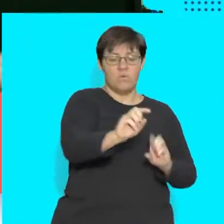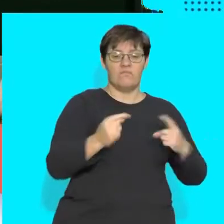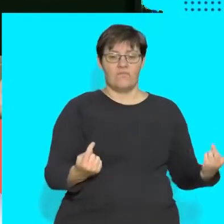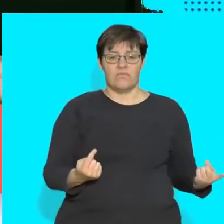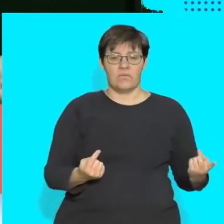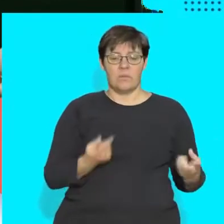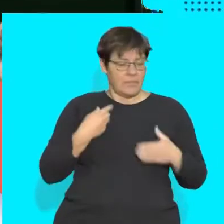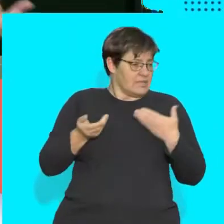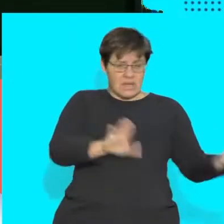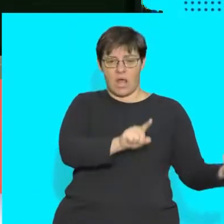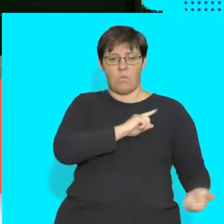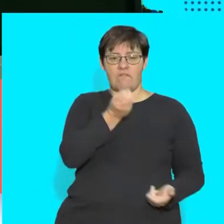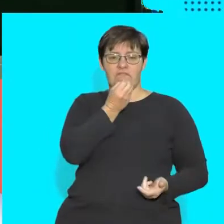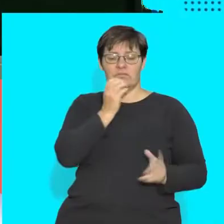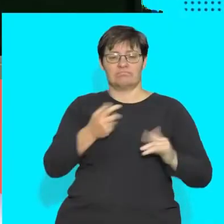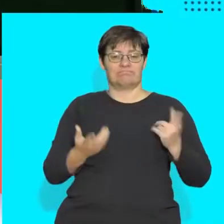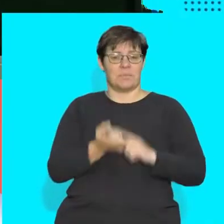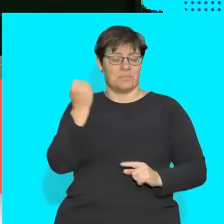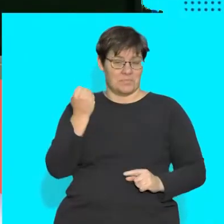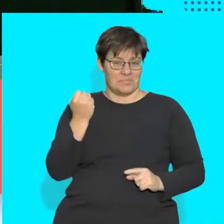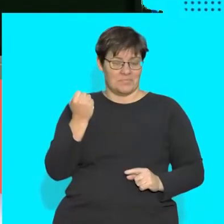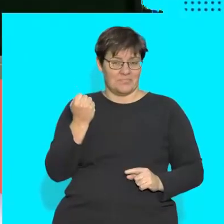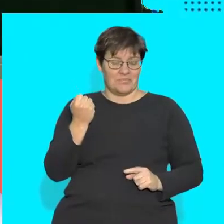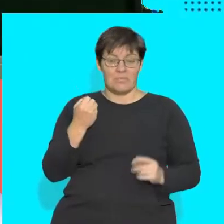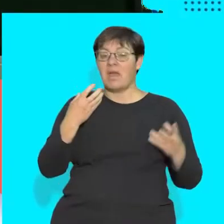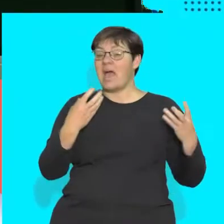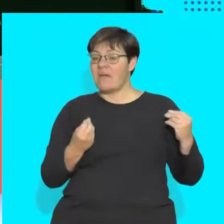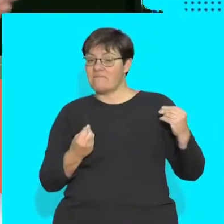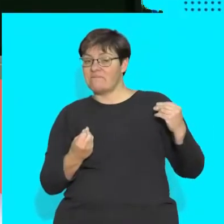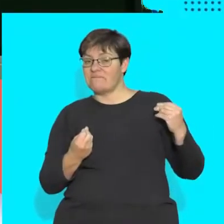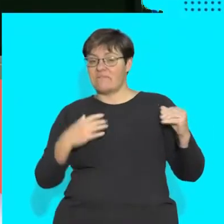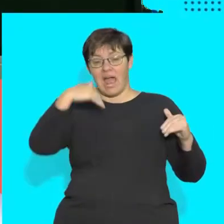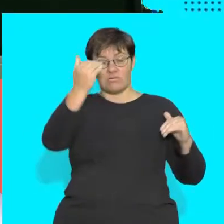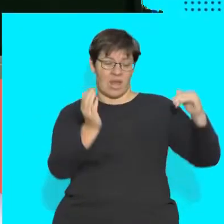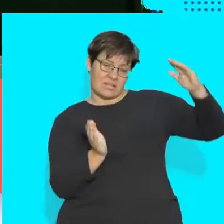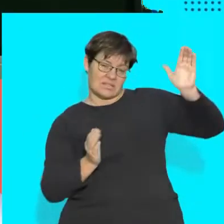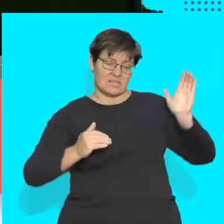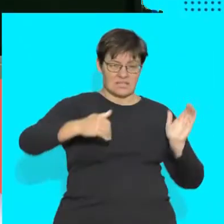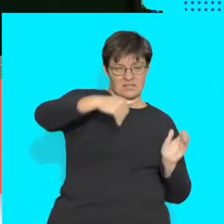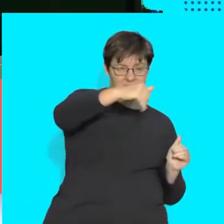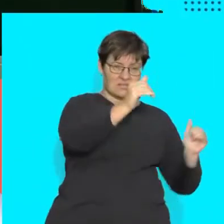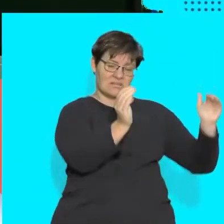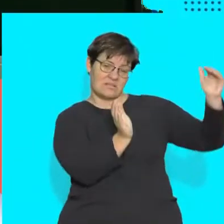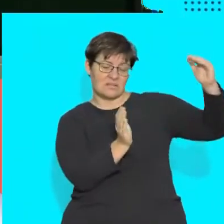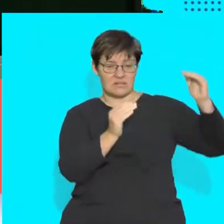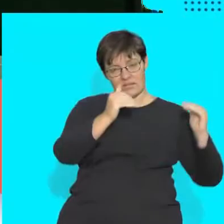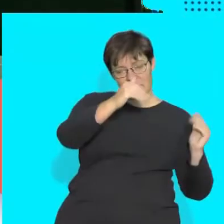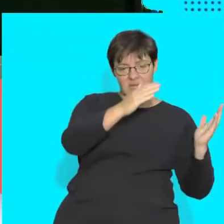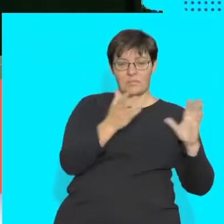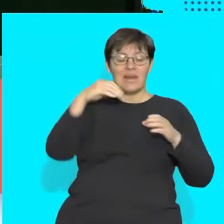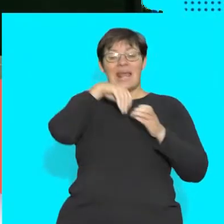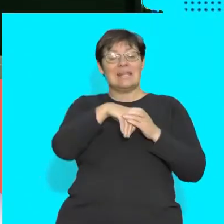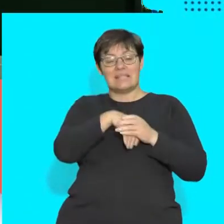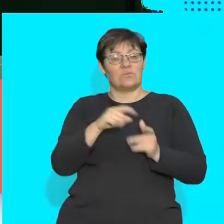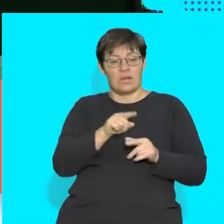I'd die because I couldn't eat. So I've got, what have I got? I've got the outside that can move, and what is my inside?